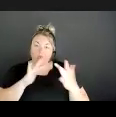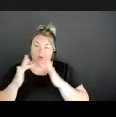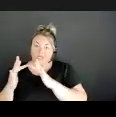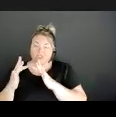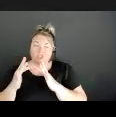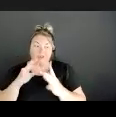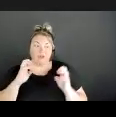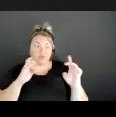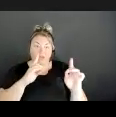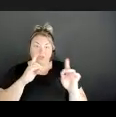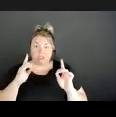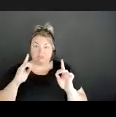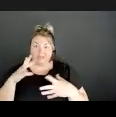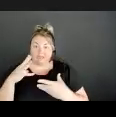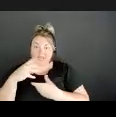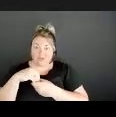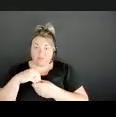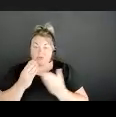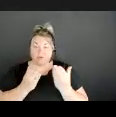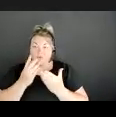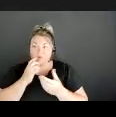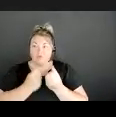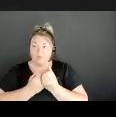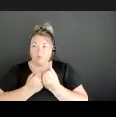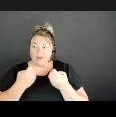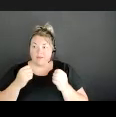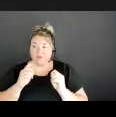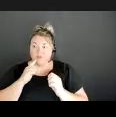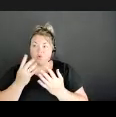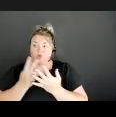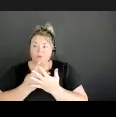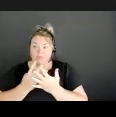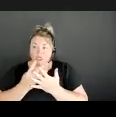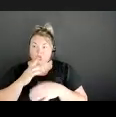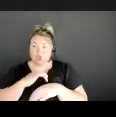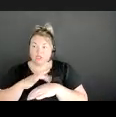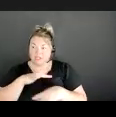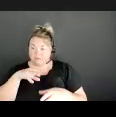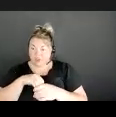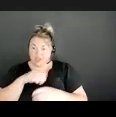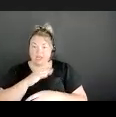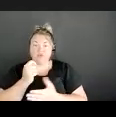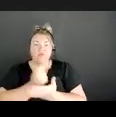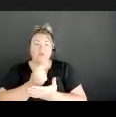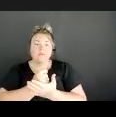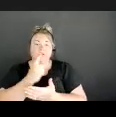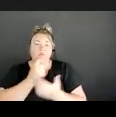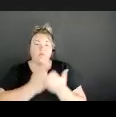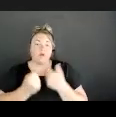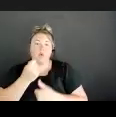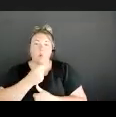engagement services will support efforts towards screening, early intervention, and treatment of those priority